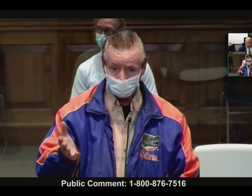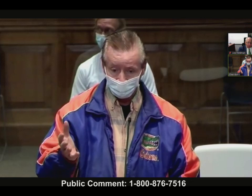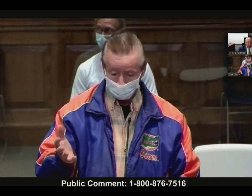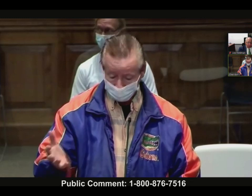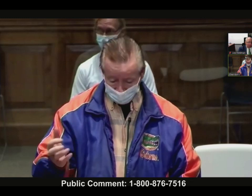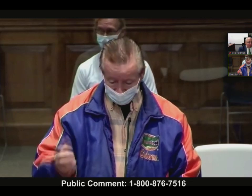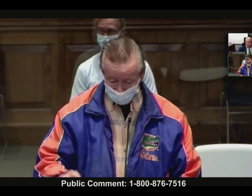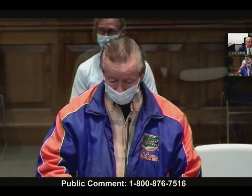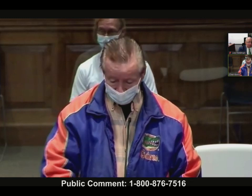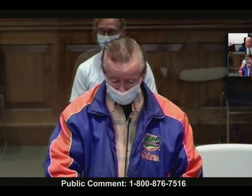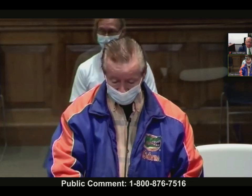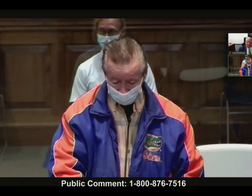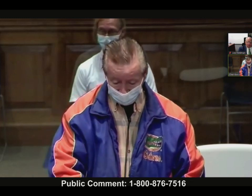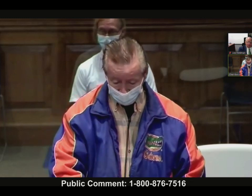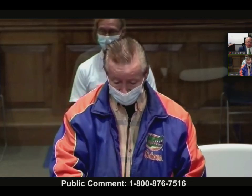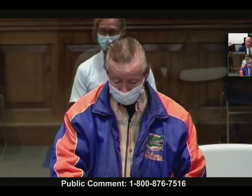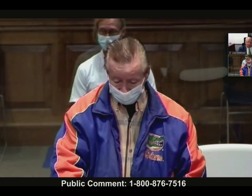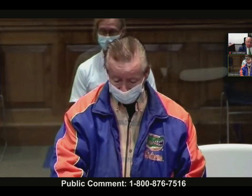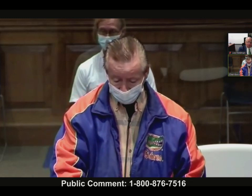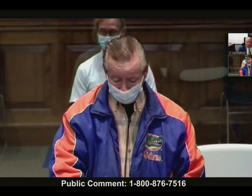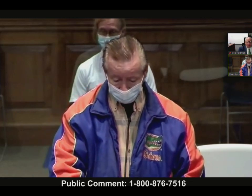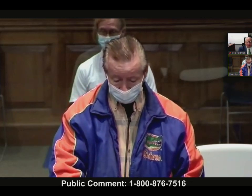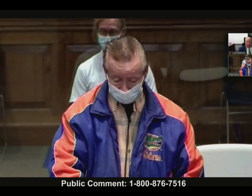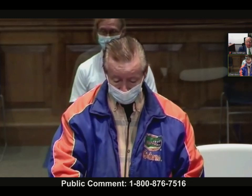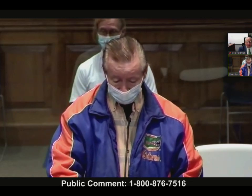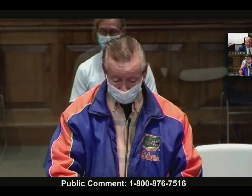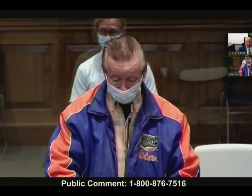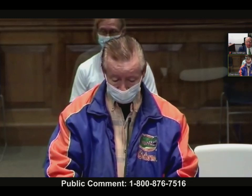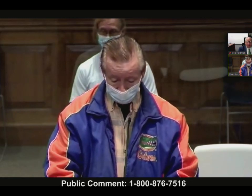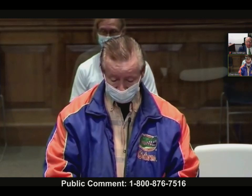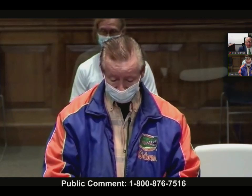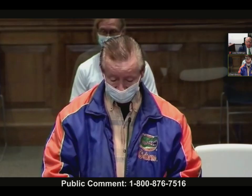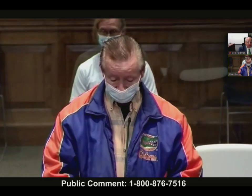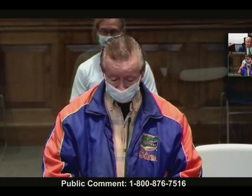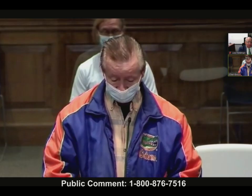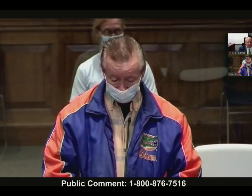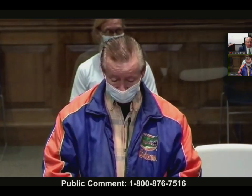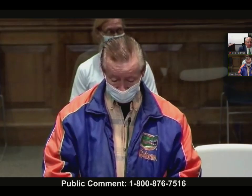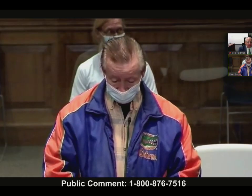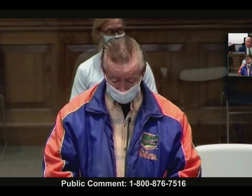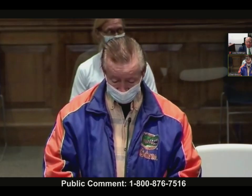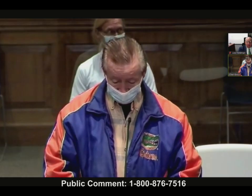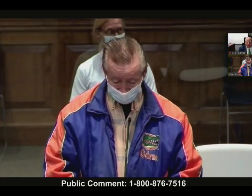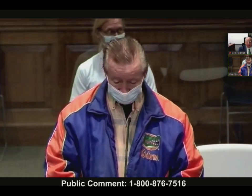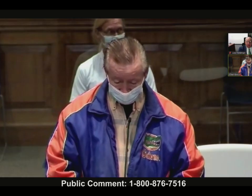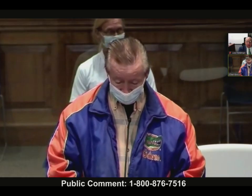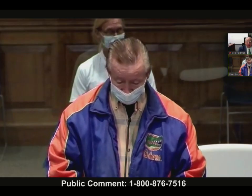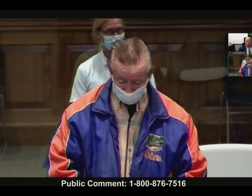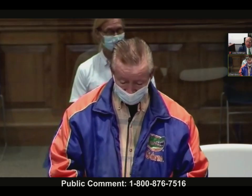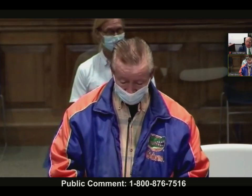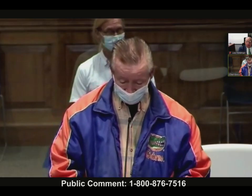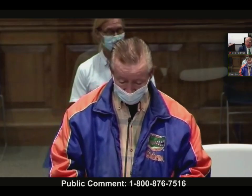about, that, this here, is something that, these people,